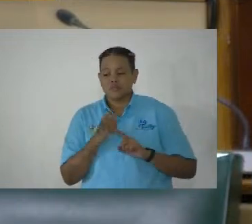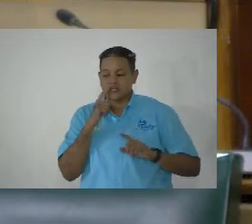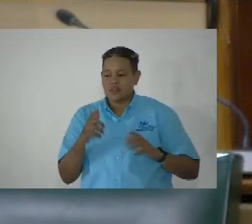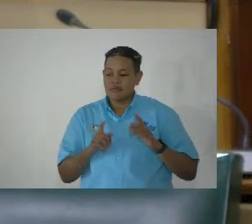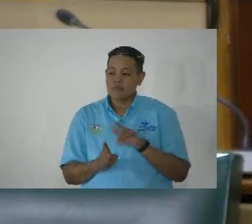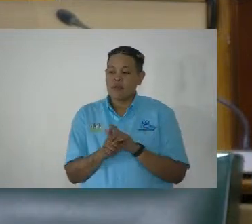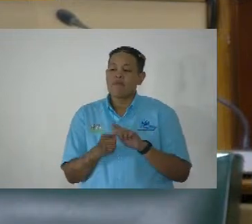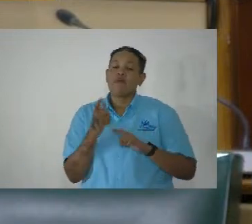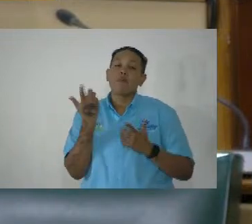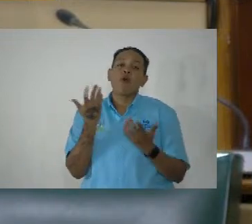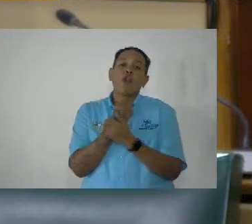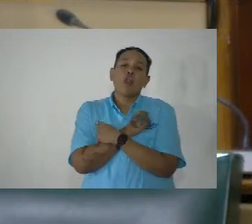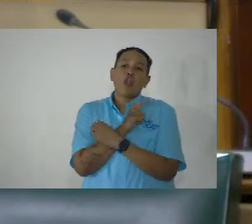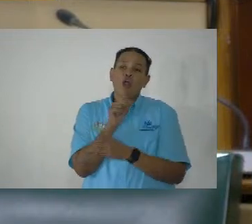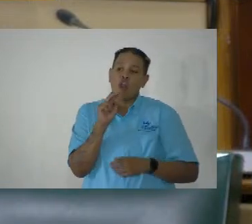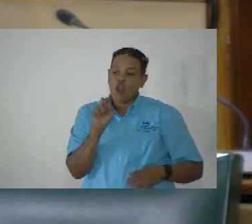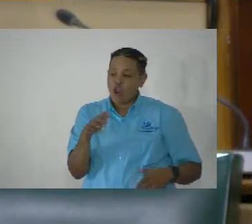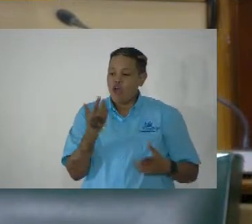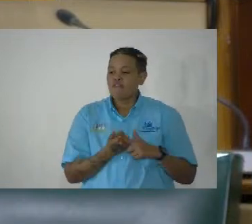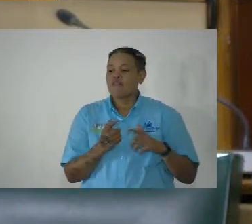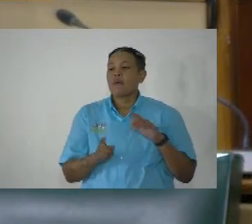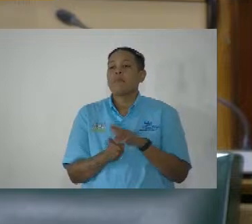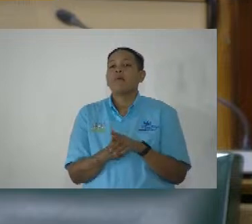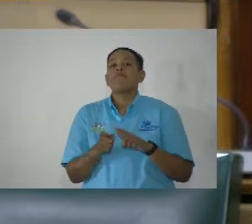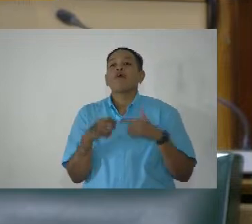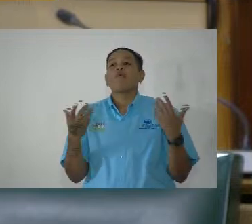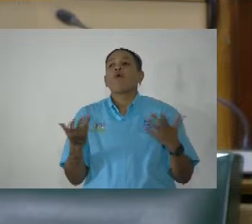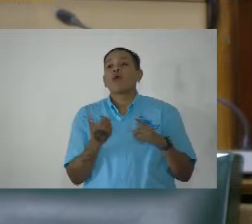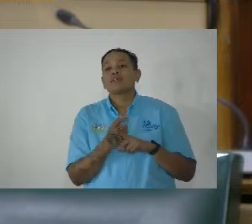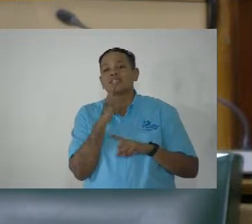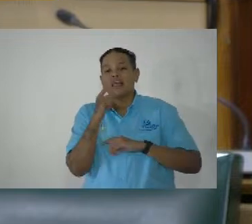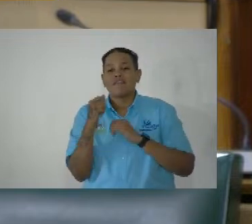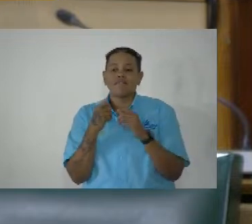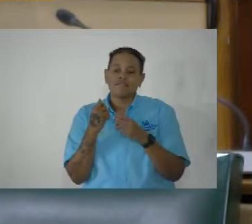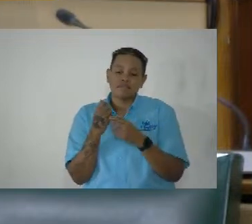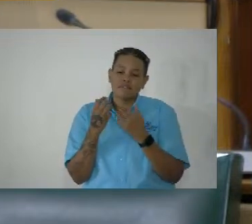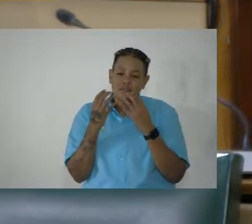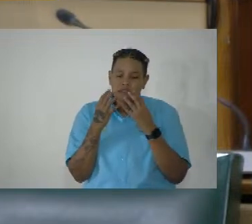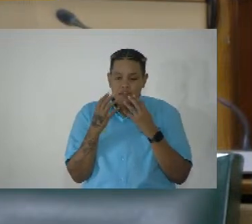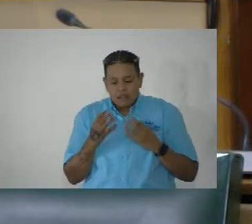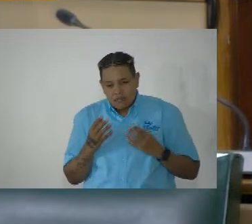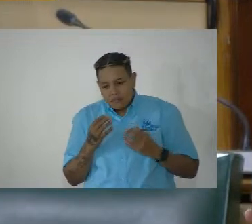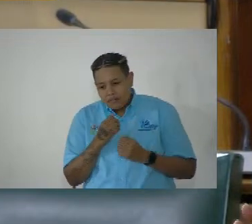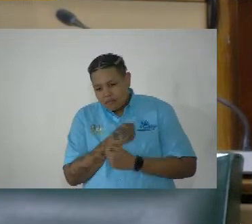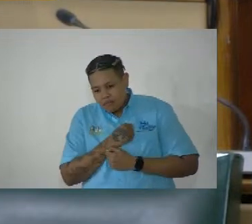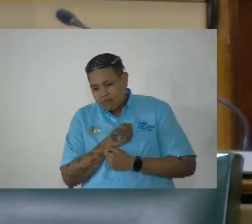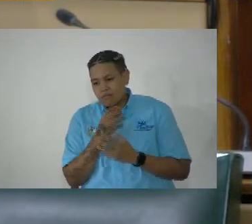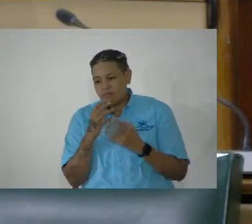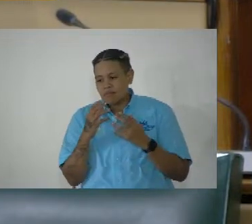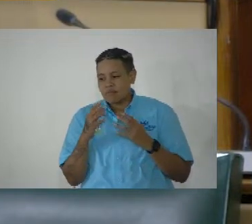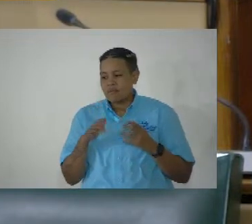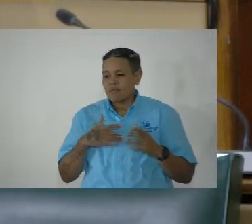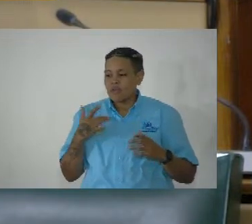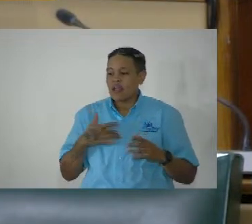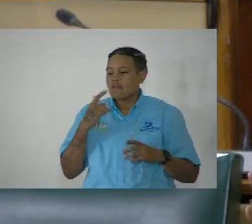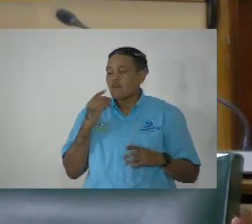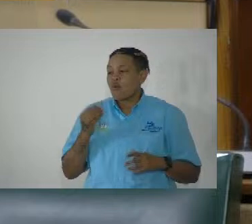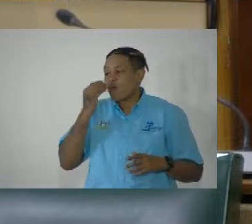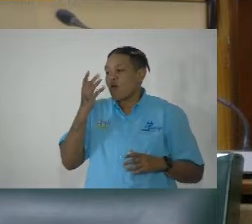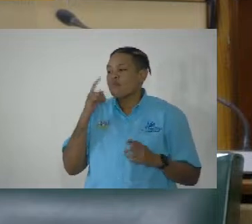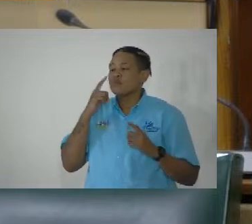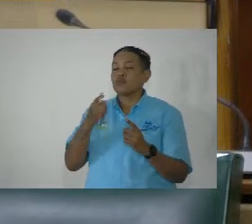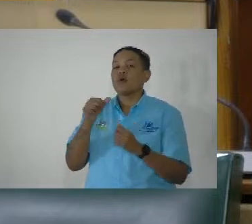of love, it's born out of affection, it's born out of a feeling of warmth towards